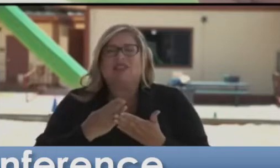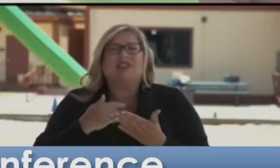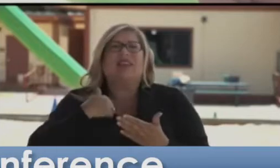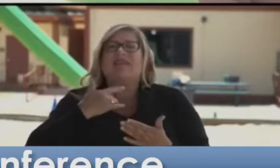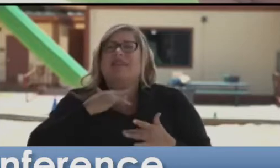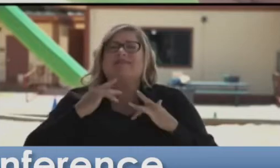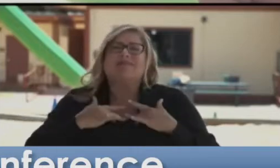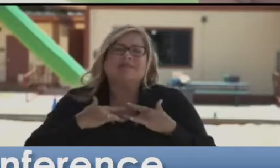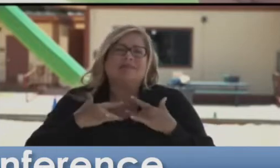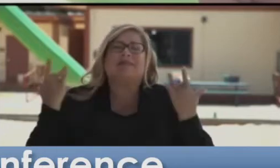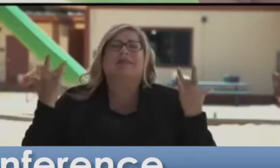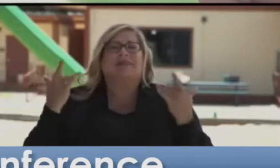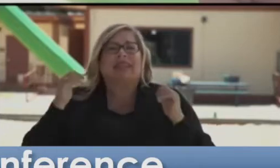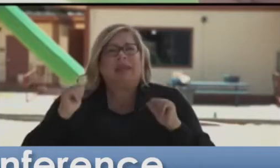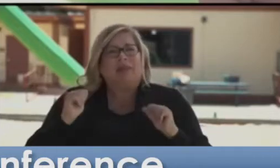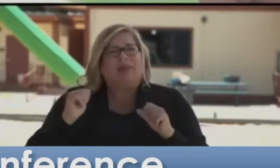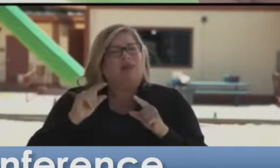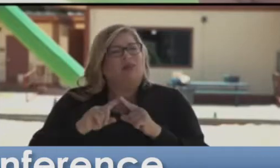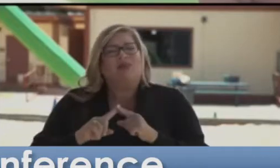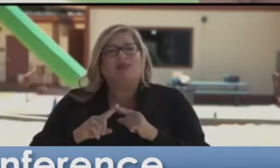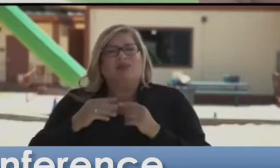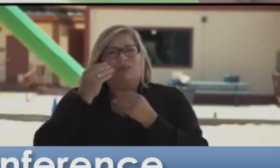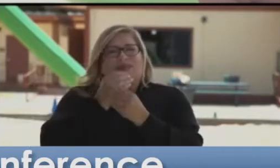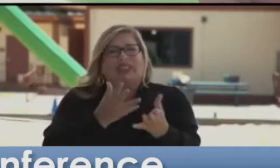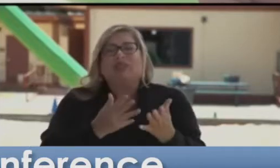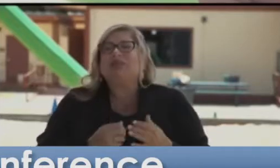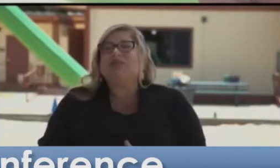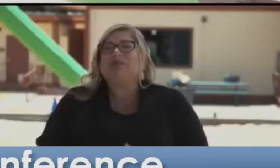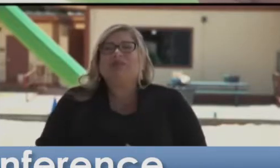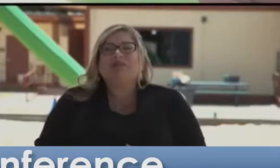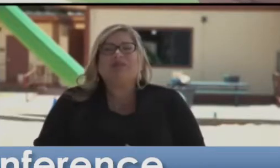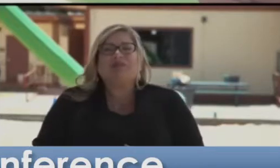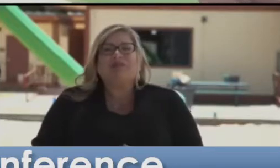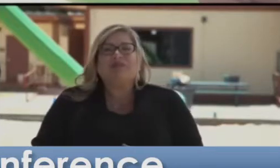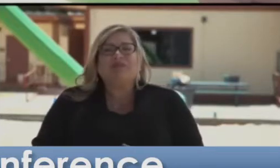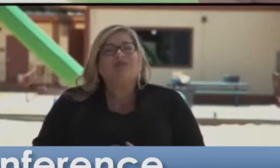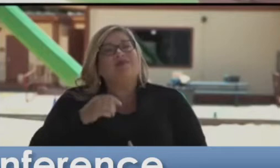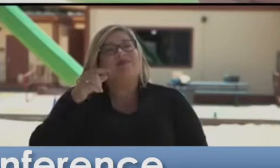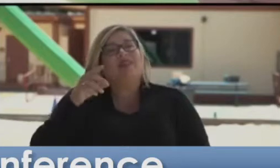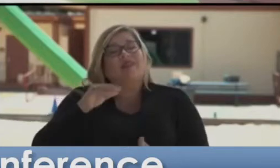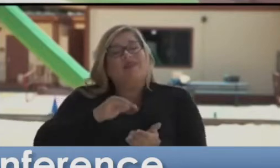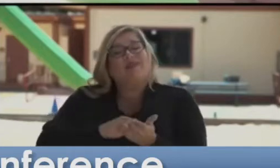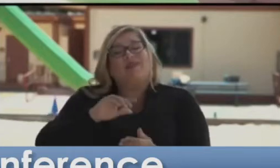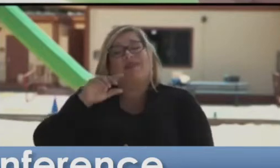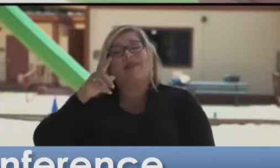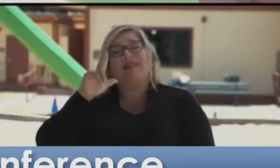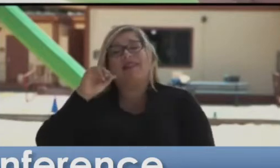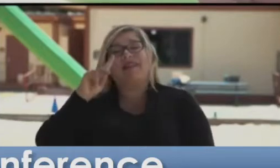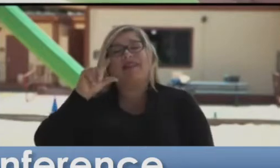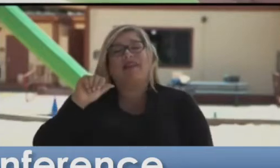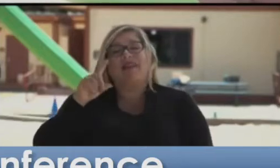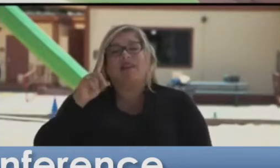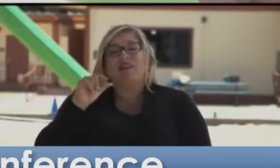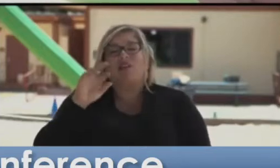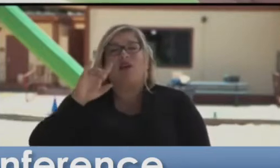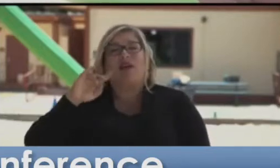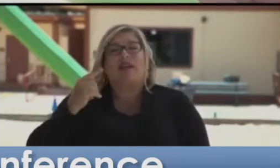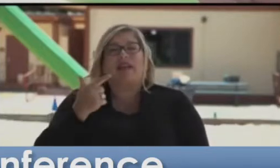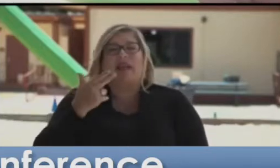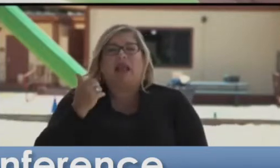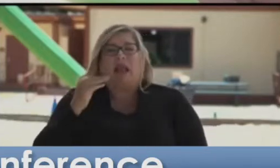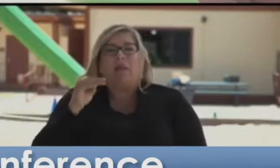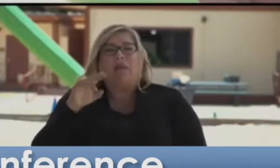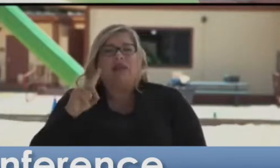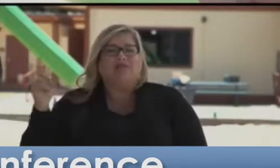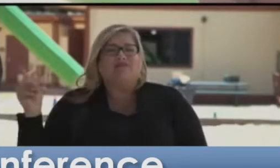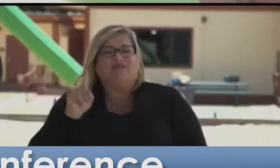I've ever had the privilege and opportunity to do. You heard from Linda Darling-Hammond. She talked in those historic terms. She talked